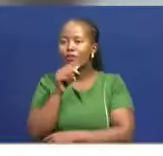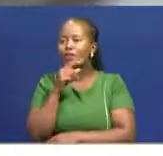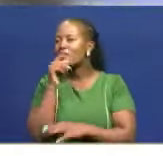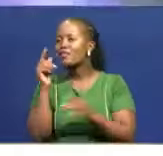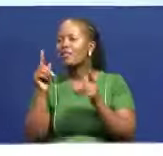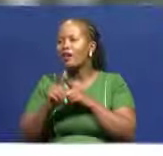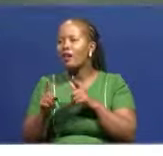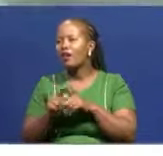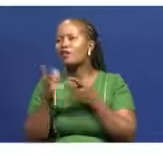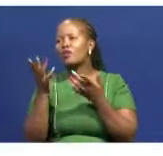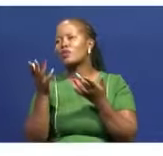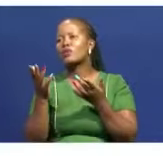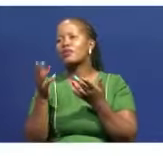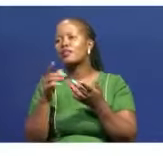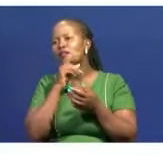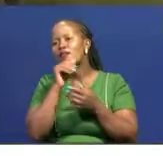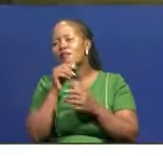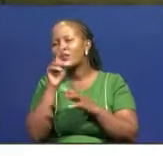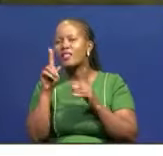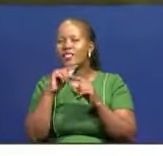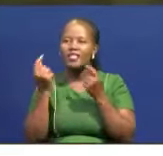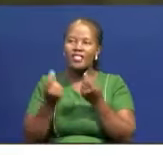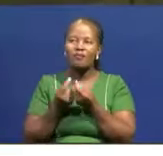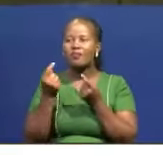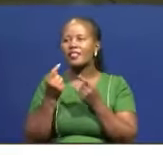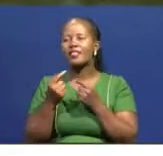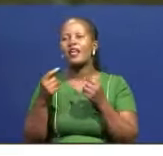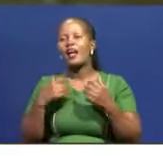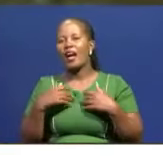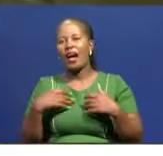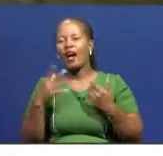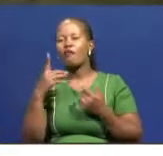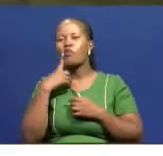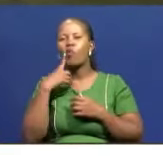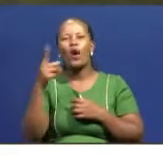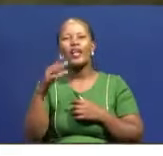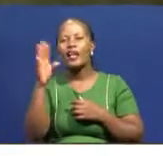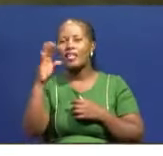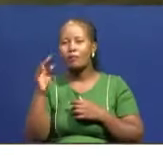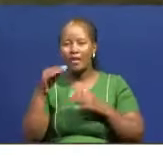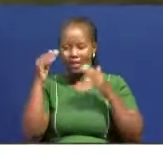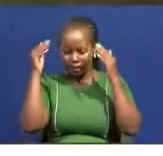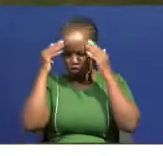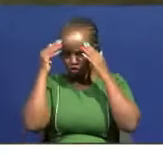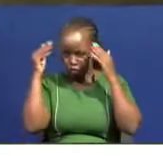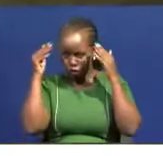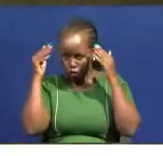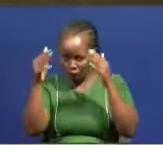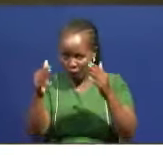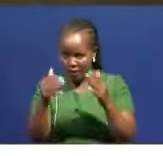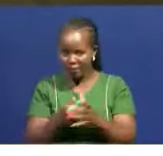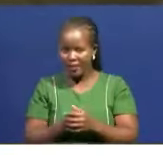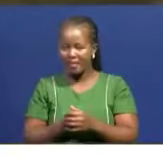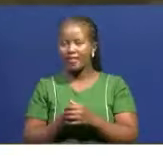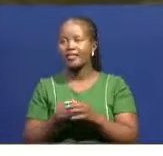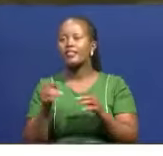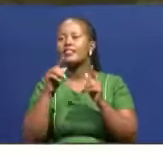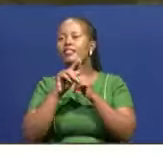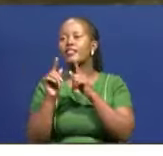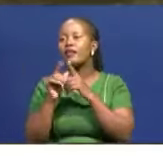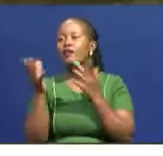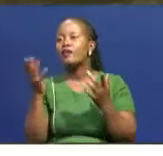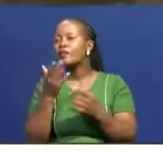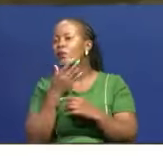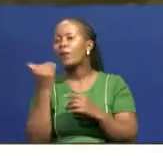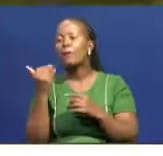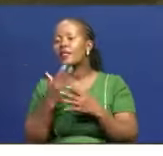there. The boys still approach the game with 100% commitment. And the best thing